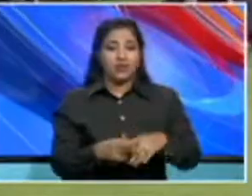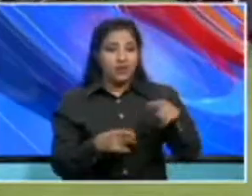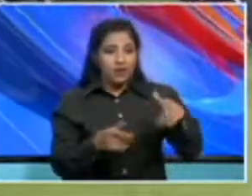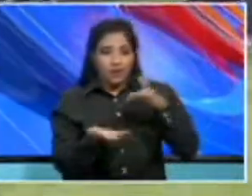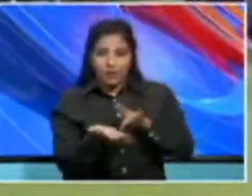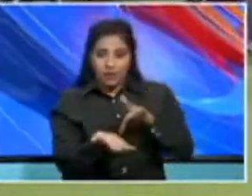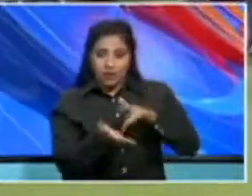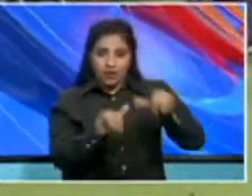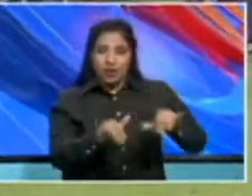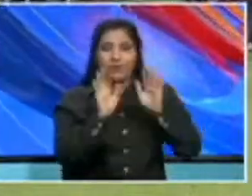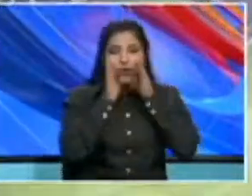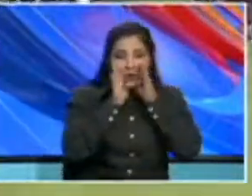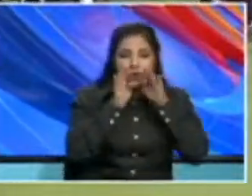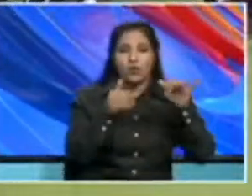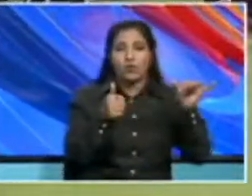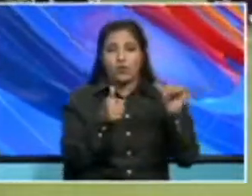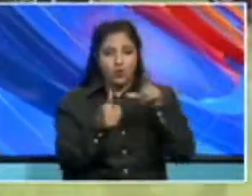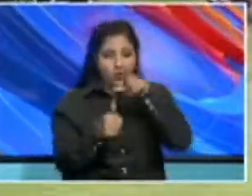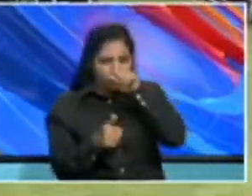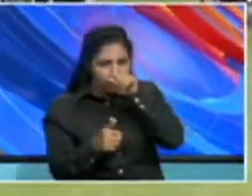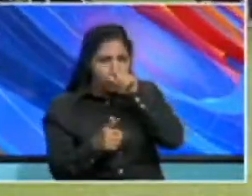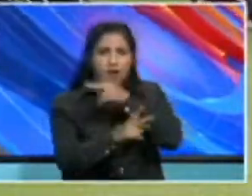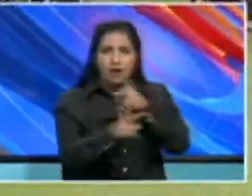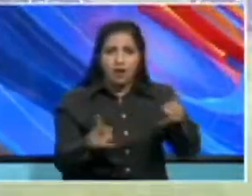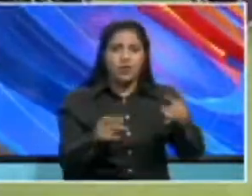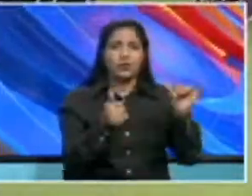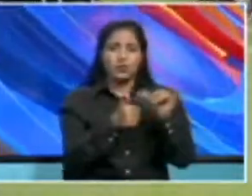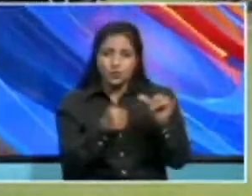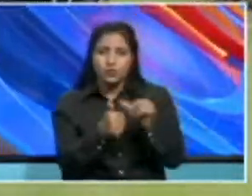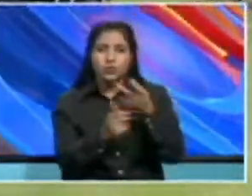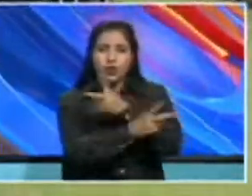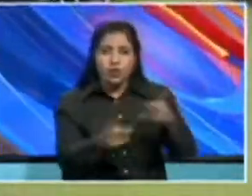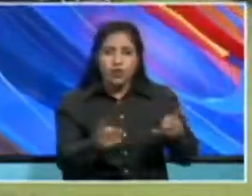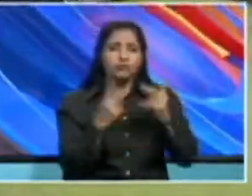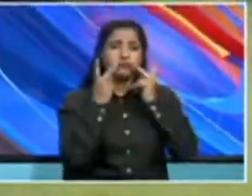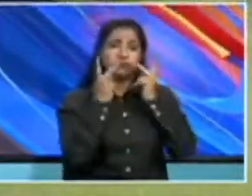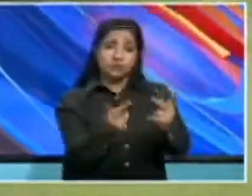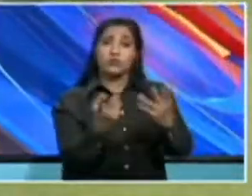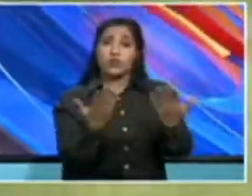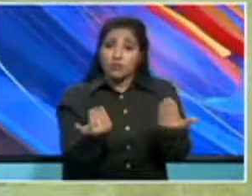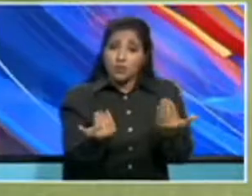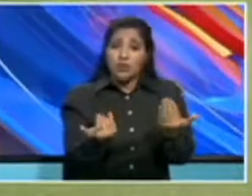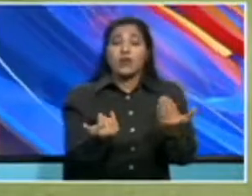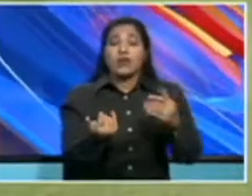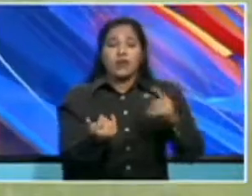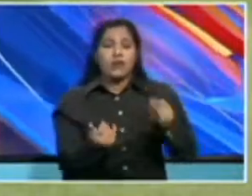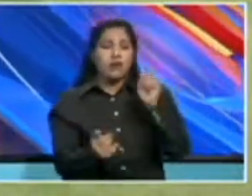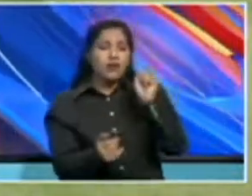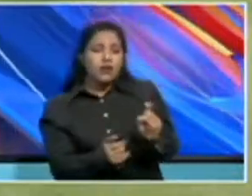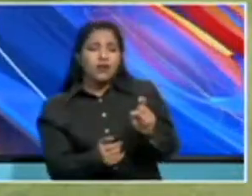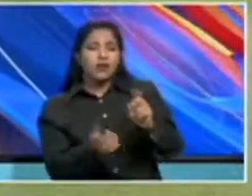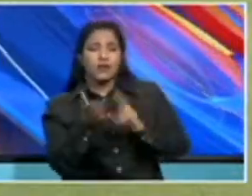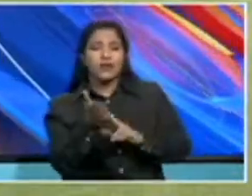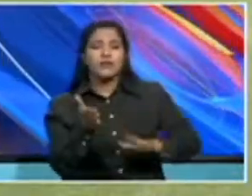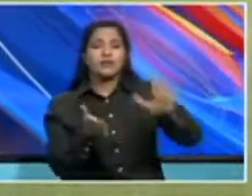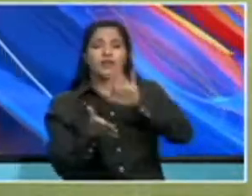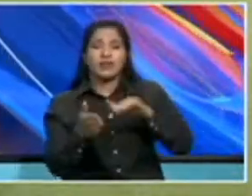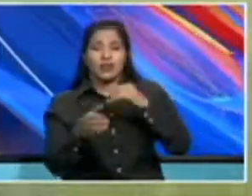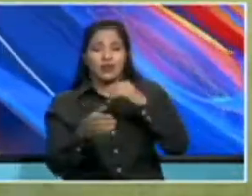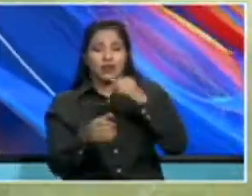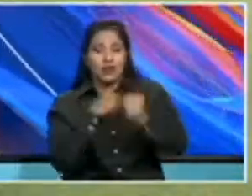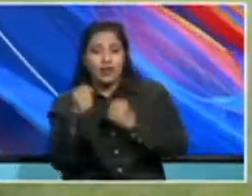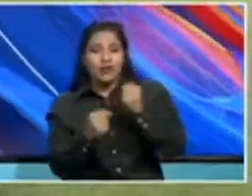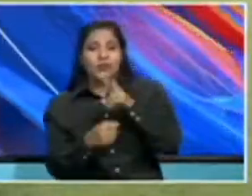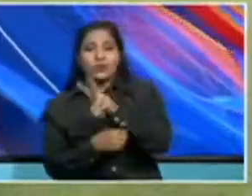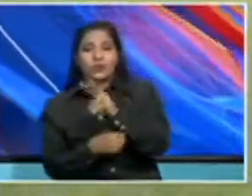platforms, Facebook, Twitter, and of course YouTube. And you can write into us with the hashtag National Games